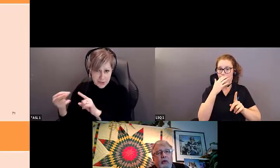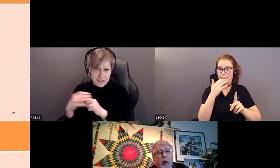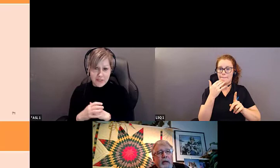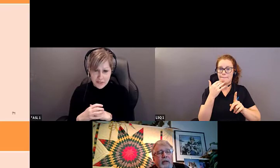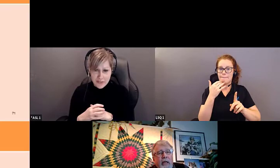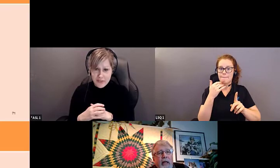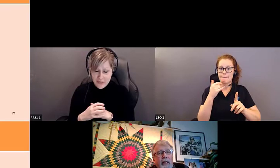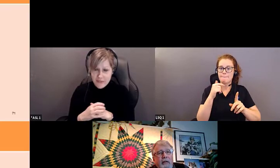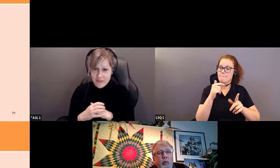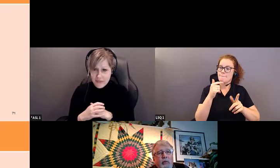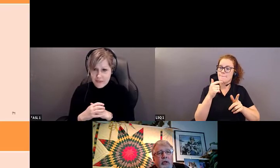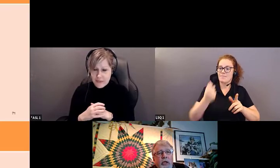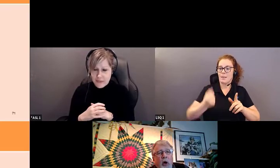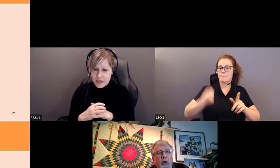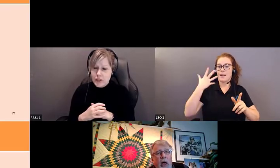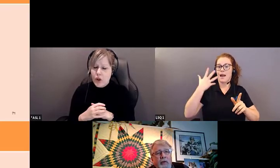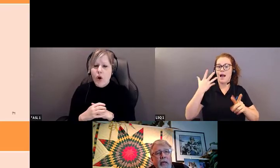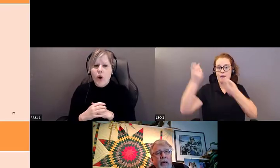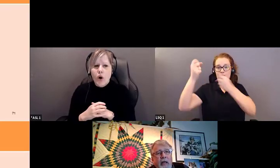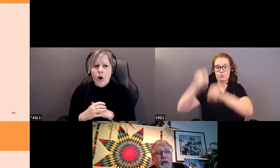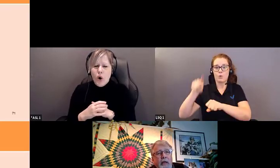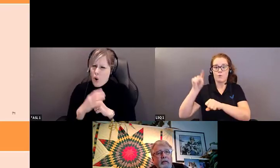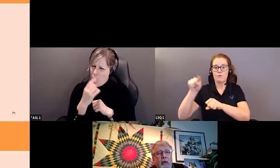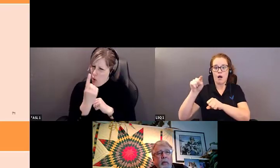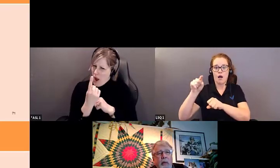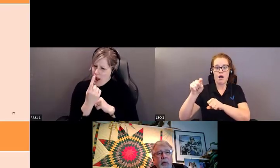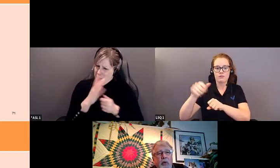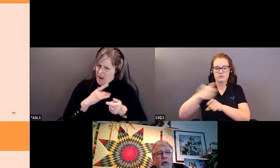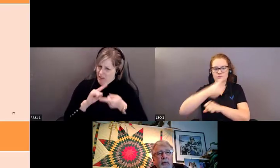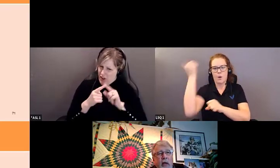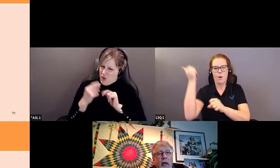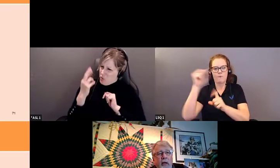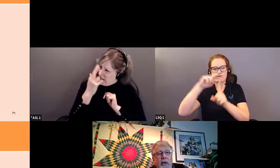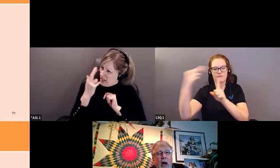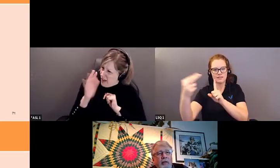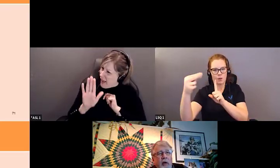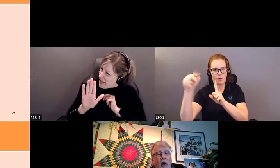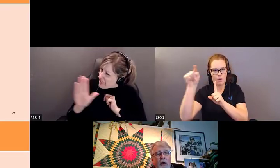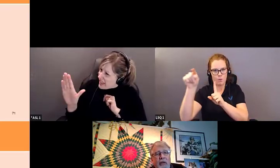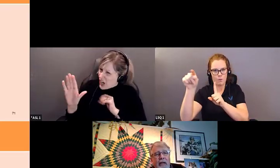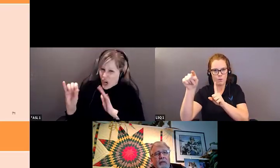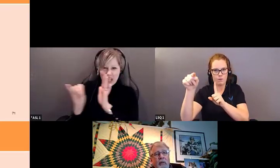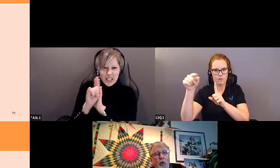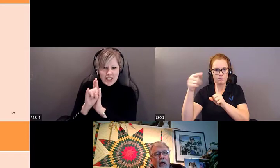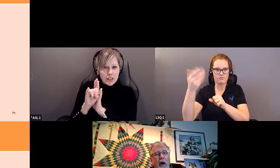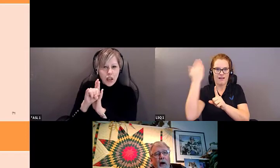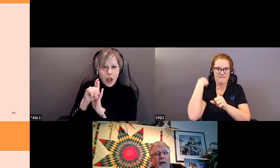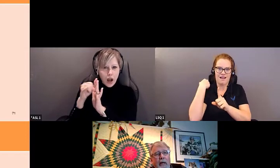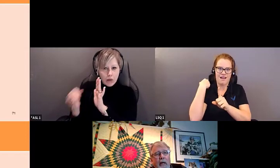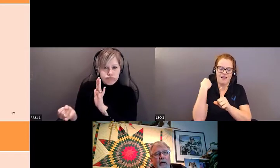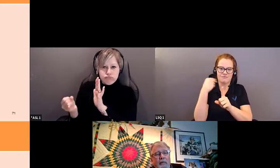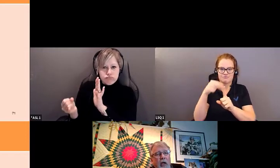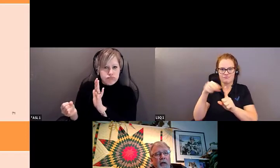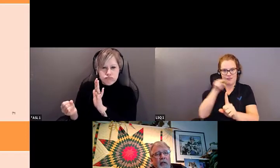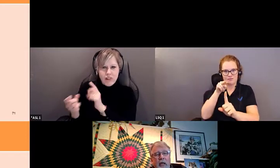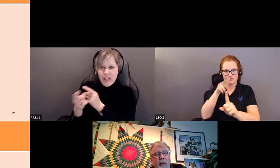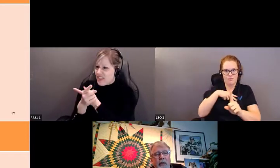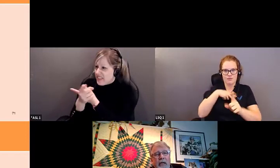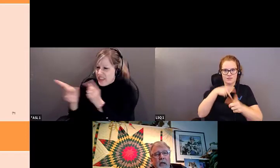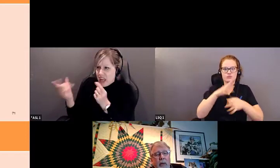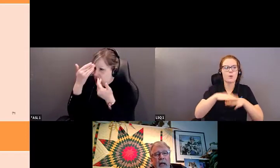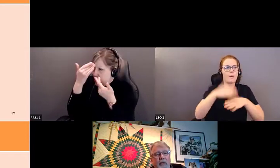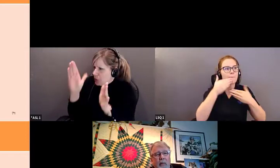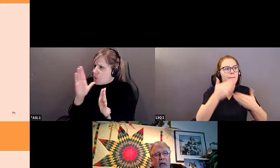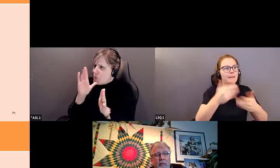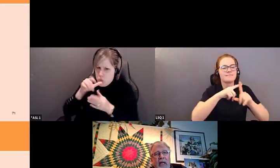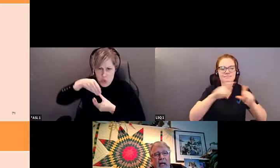the first one of the identities was what she called lost identities. And these are the people who have lost all sense of who they are. They've lost the